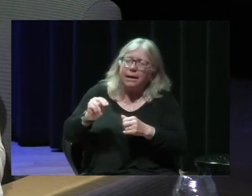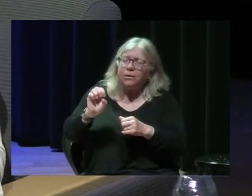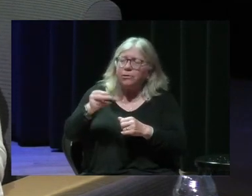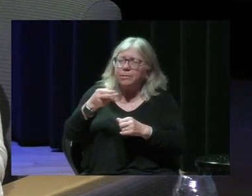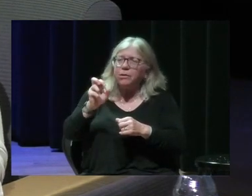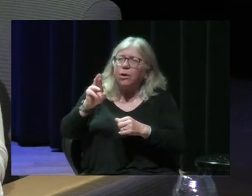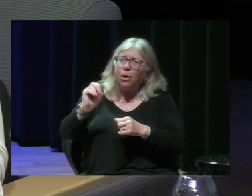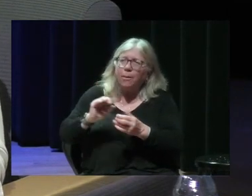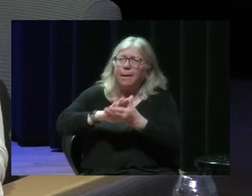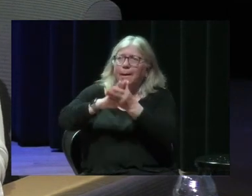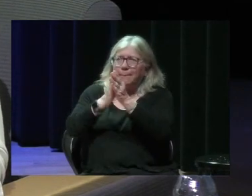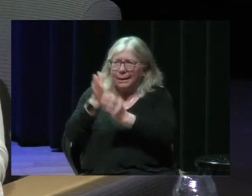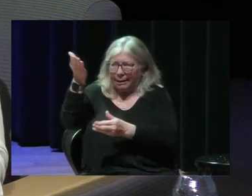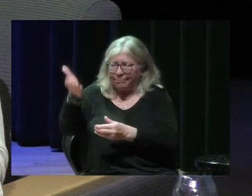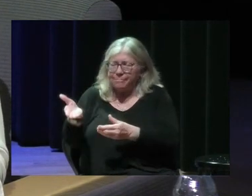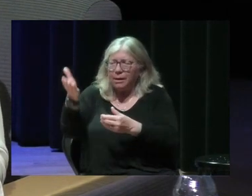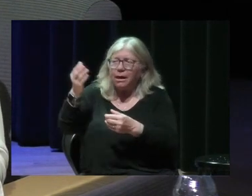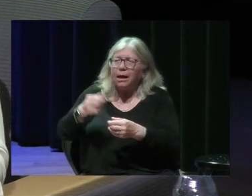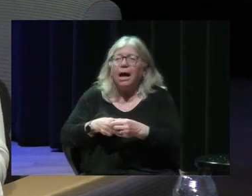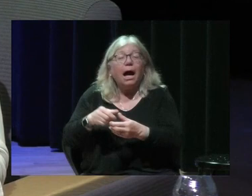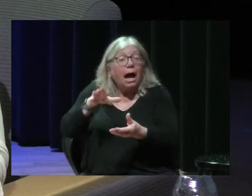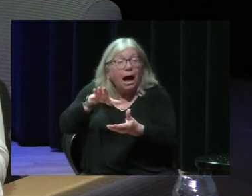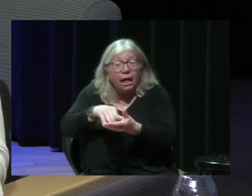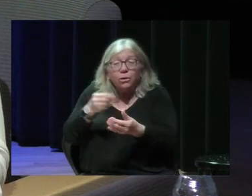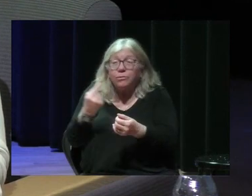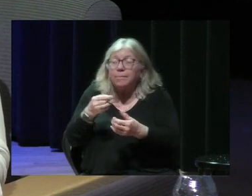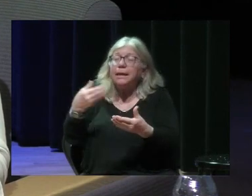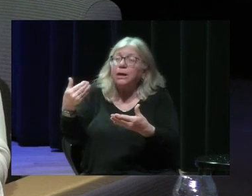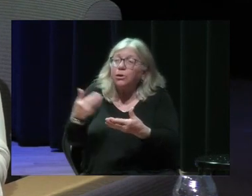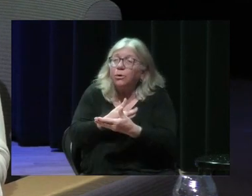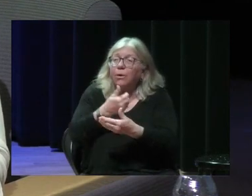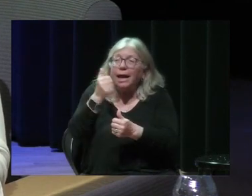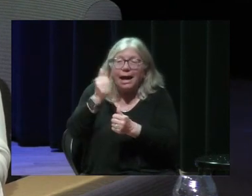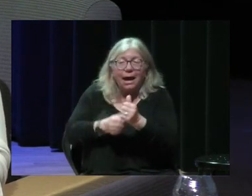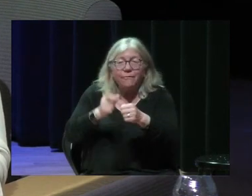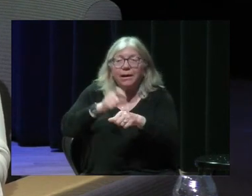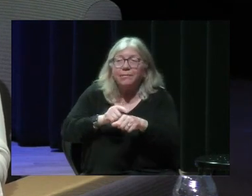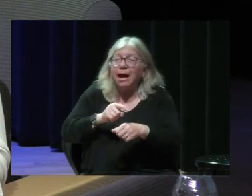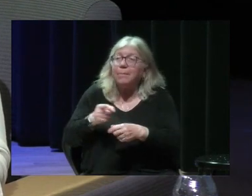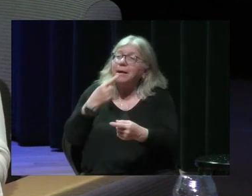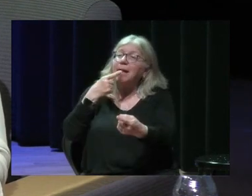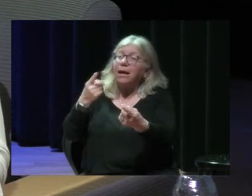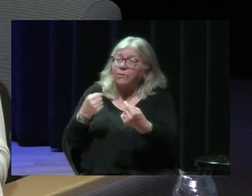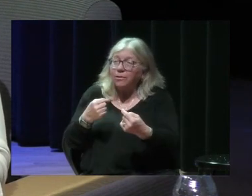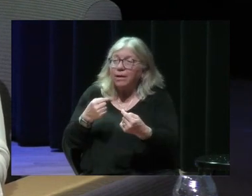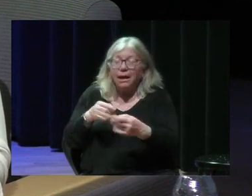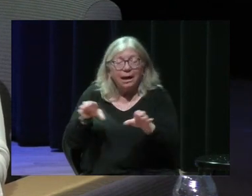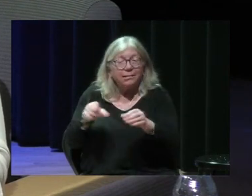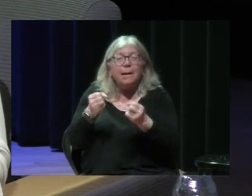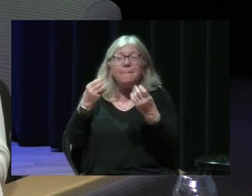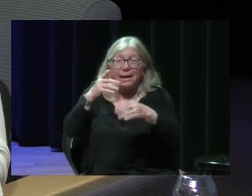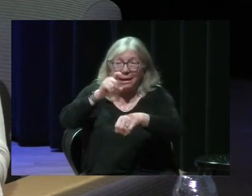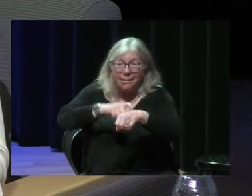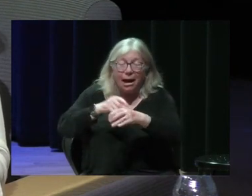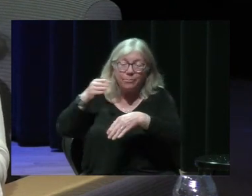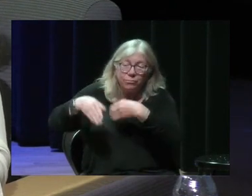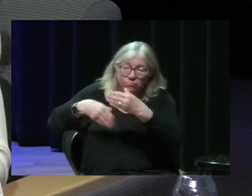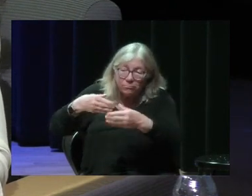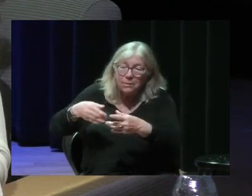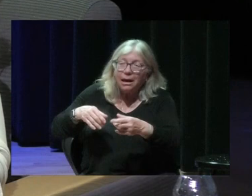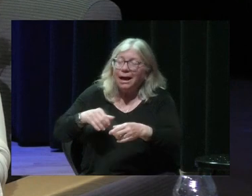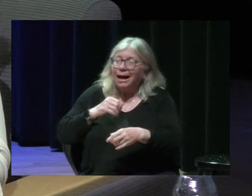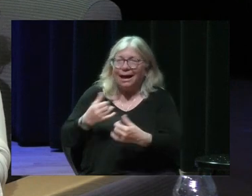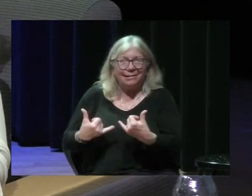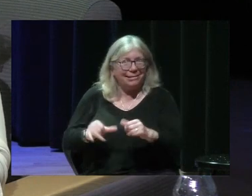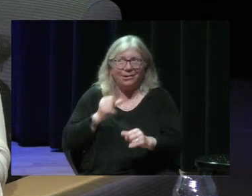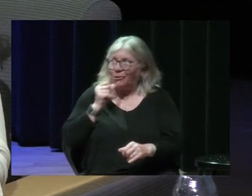curious about it. And I learn something new almost every time he answers that question, which he has done many times over the years, because I still don't